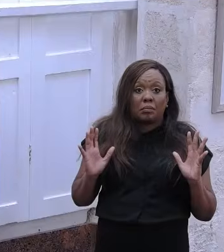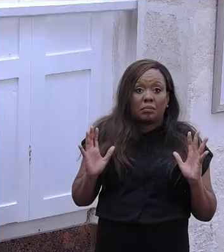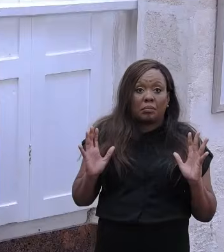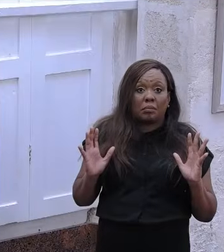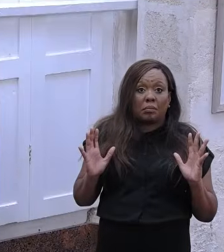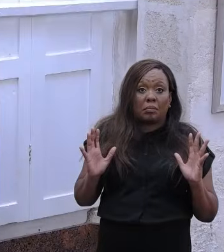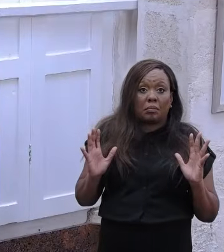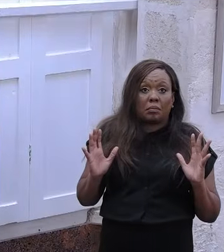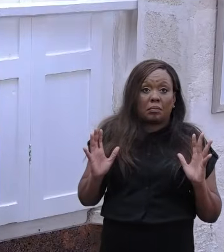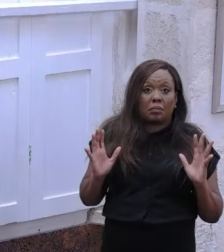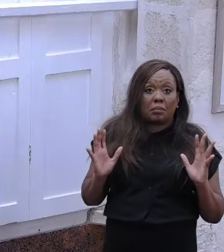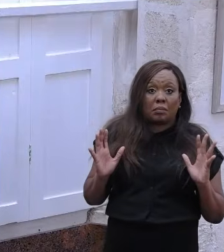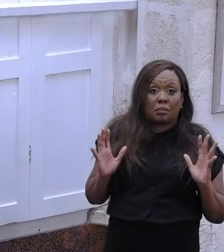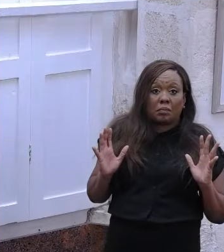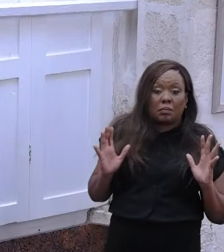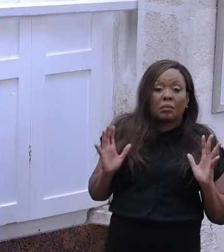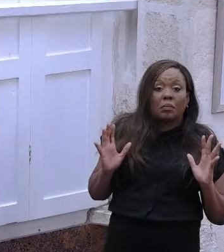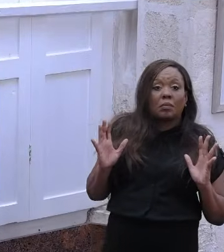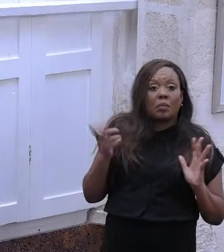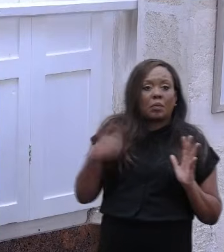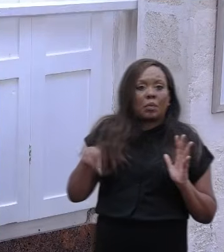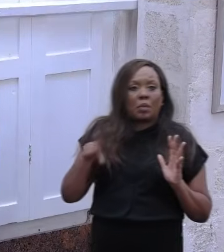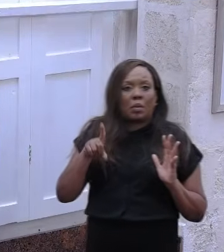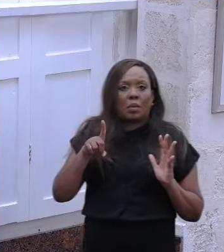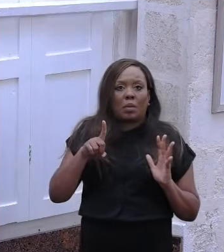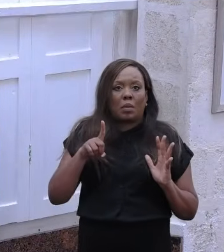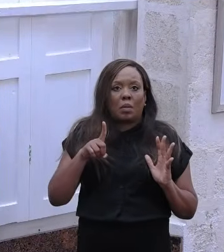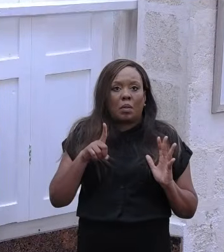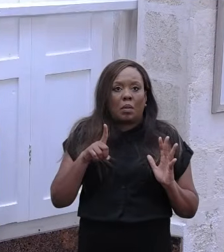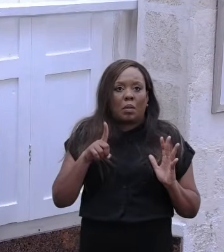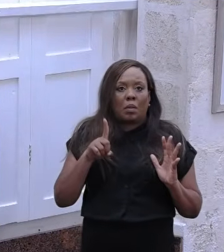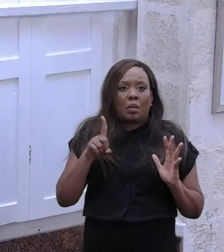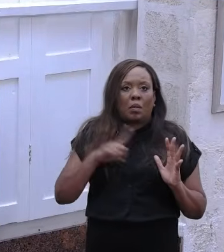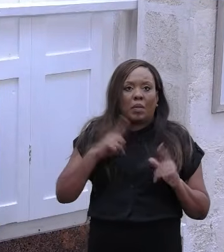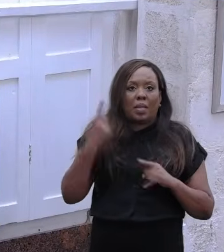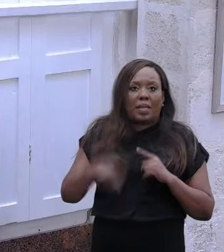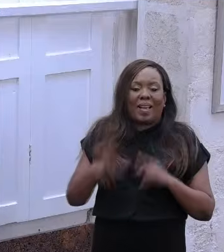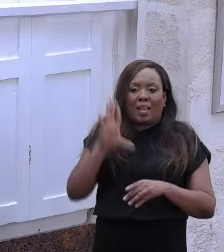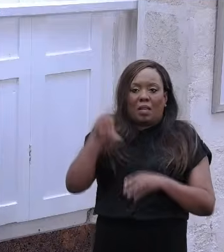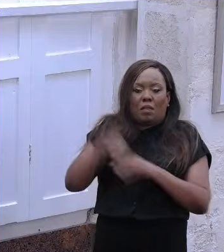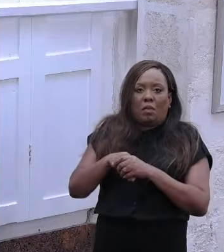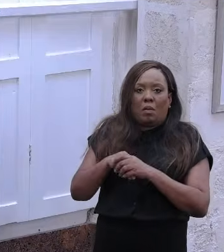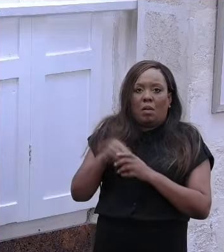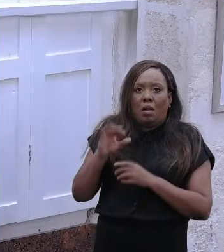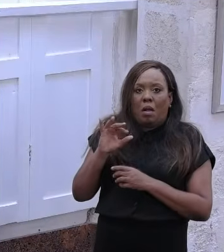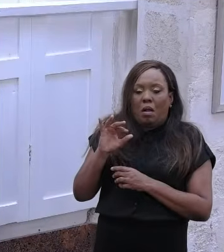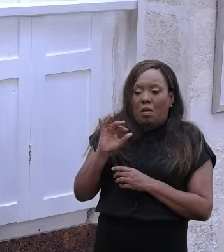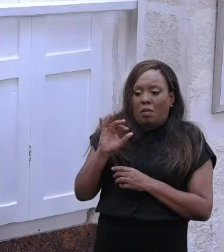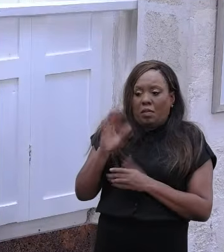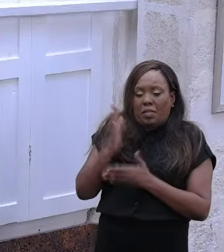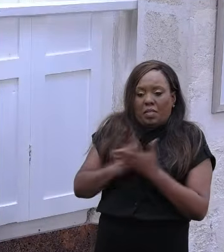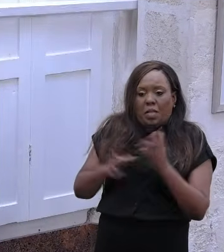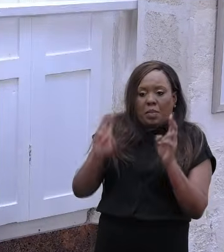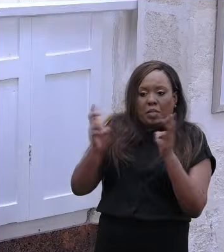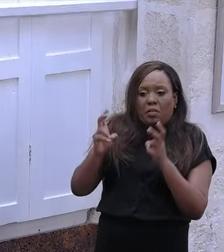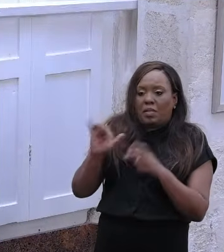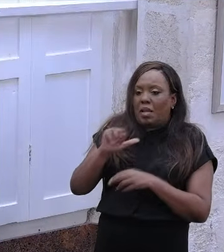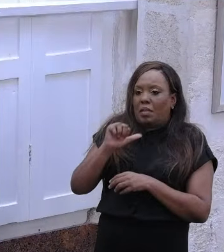immigration statute with matters that have nothing to do with it. That's my